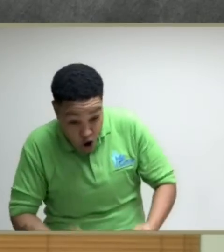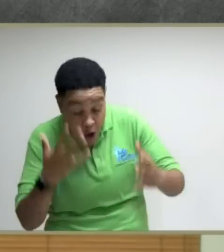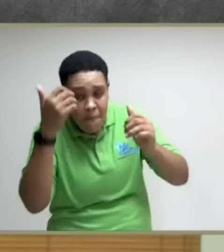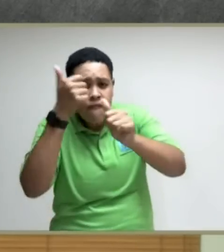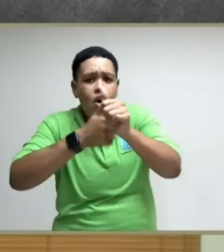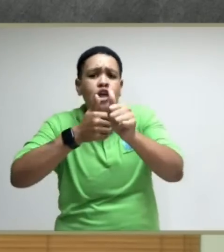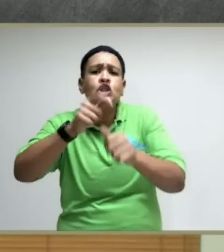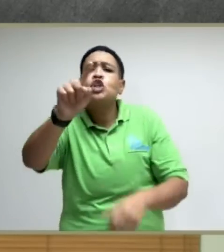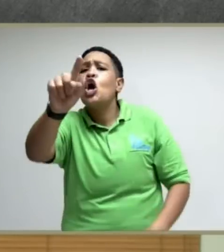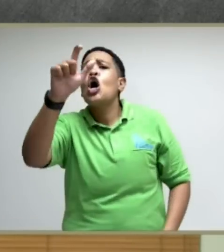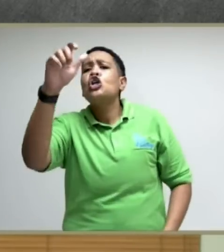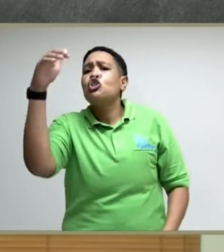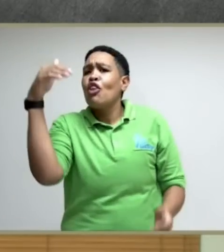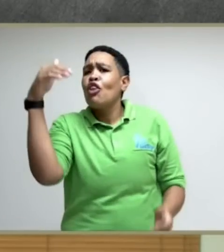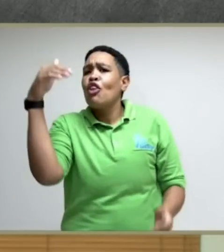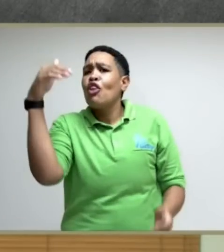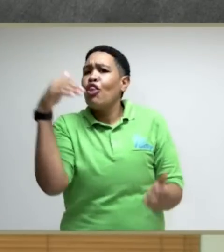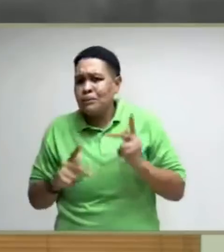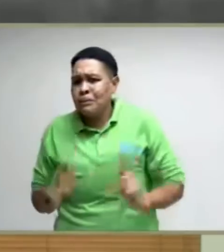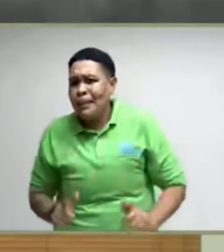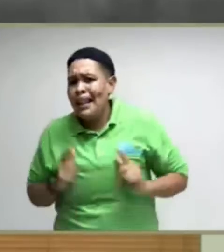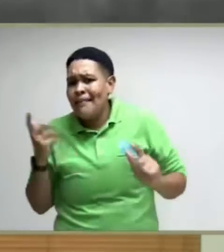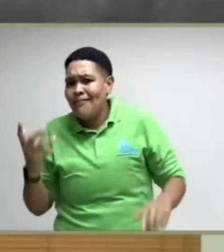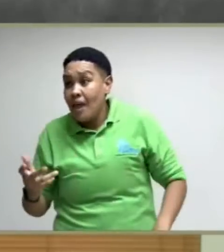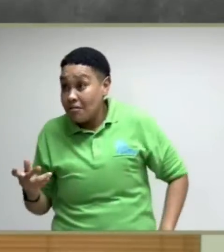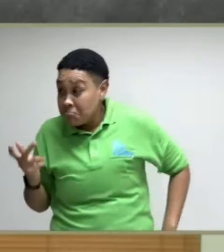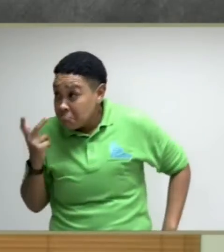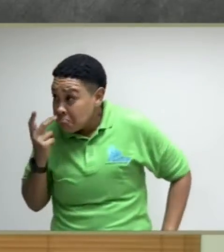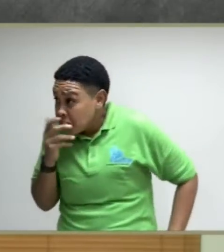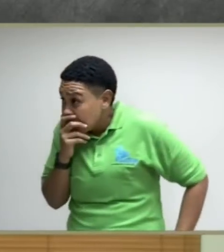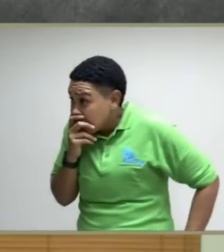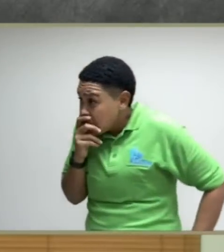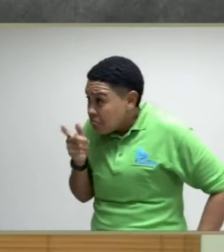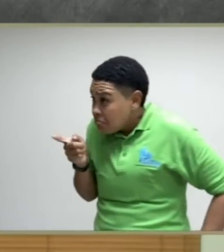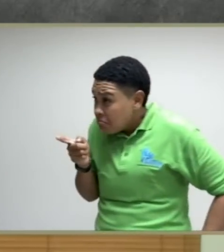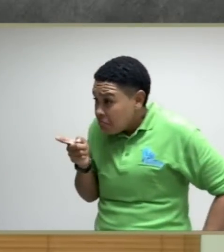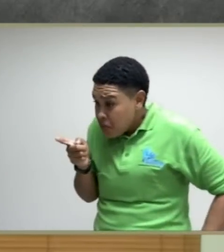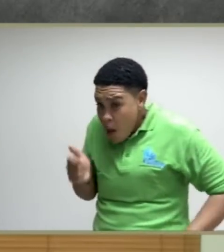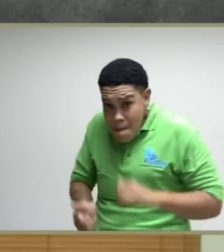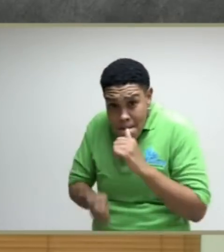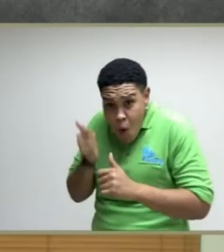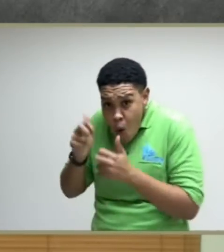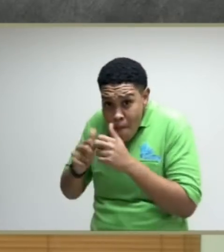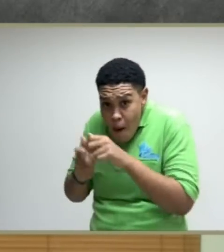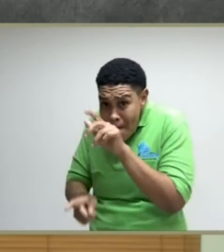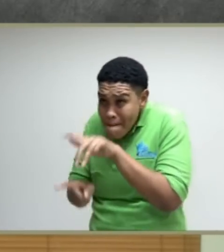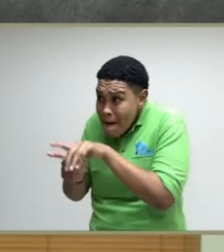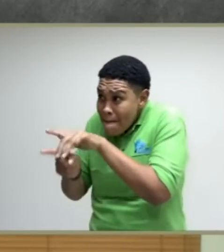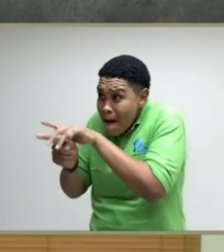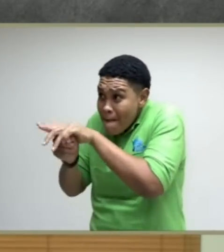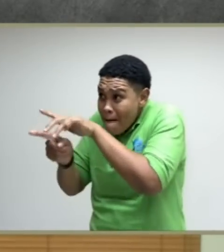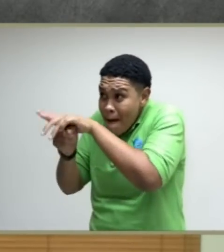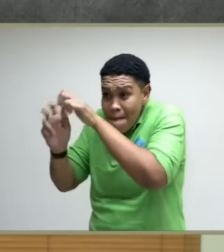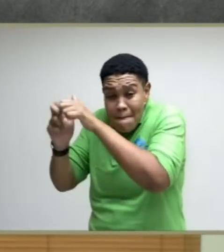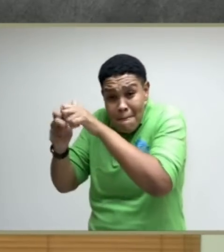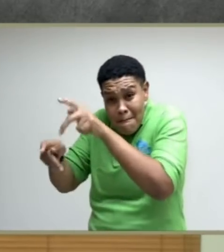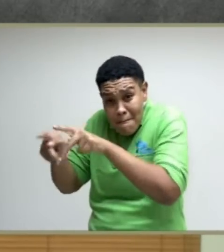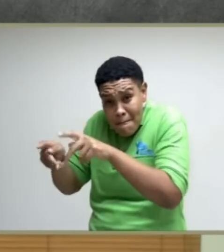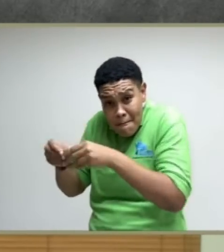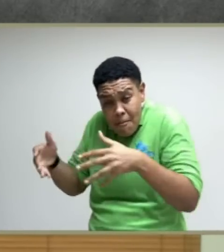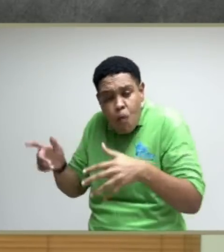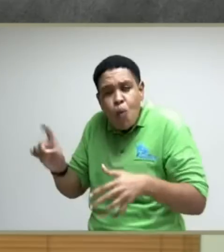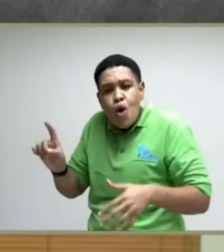100,000 population, and you will see that where we have most of the cases per population is in